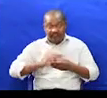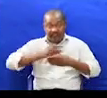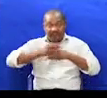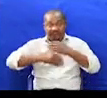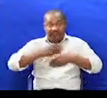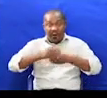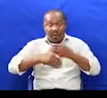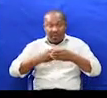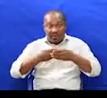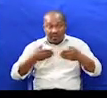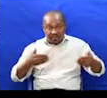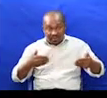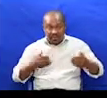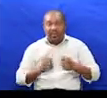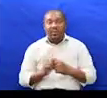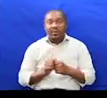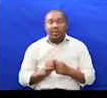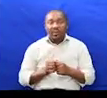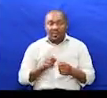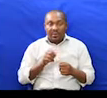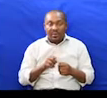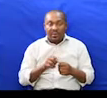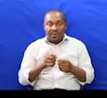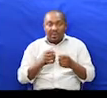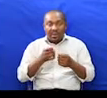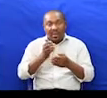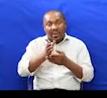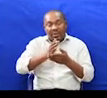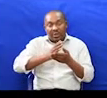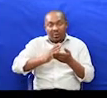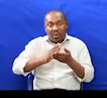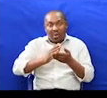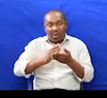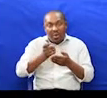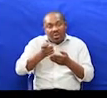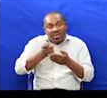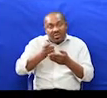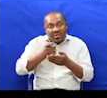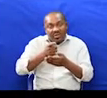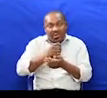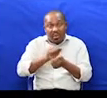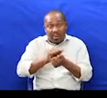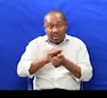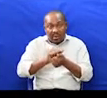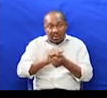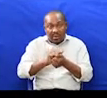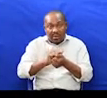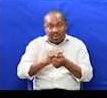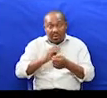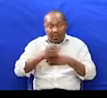But the size of this aluminium foil, there are small particles of aluminium atom that